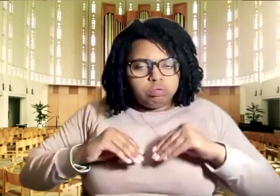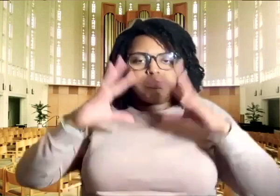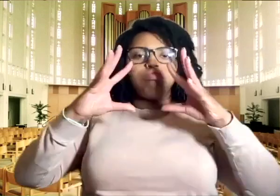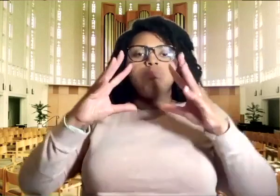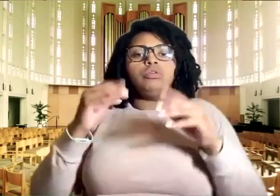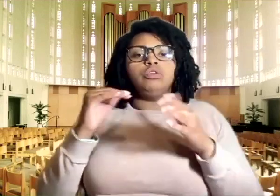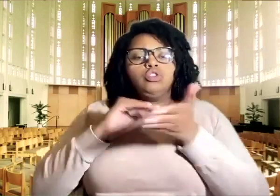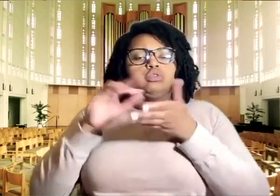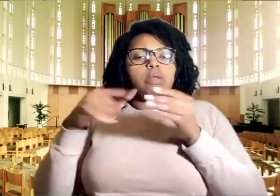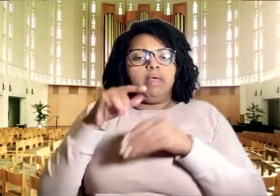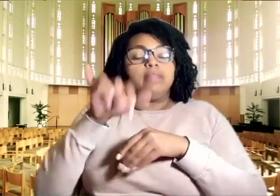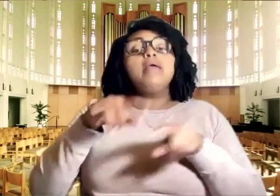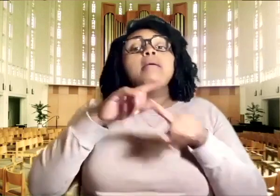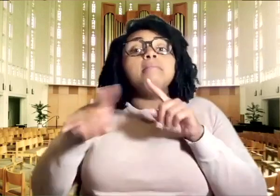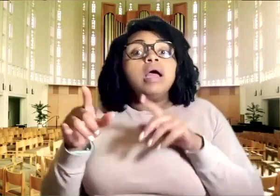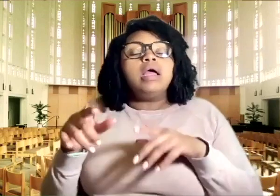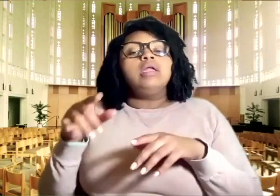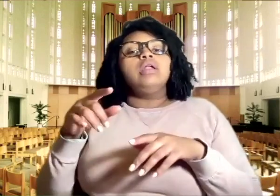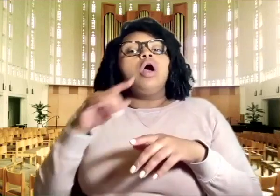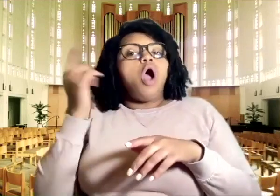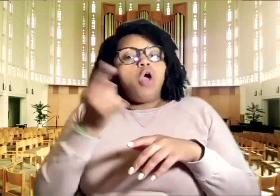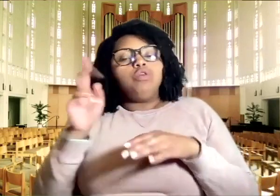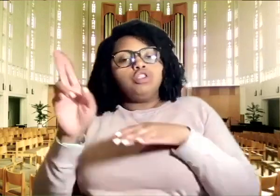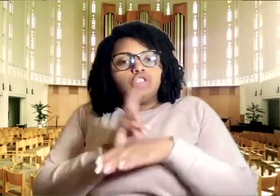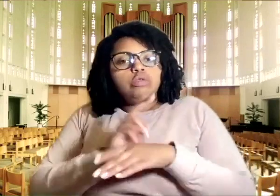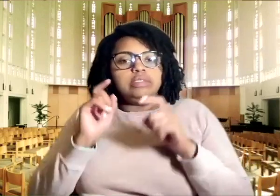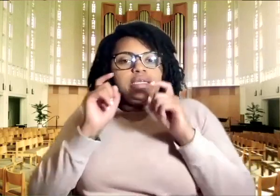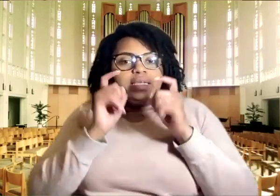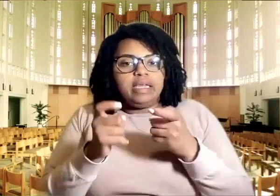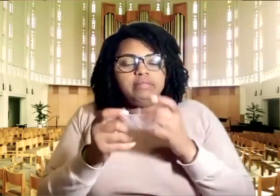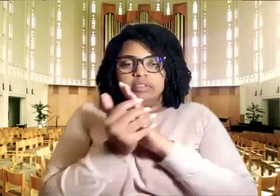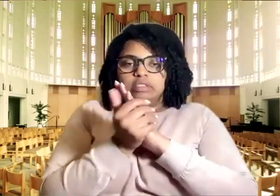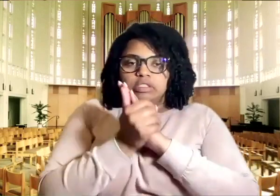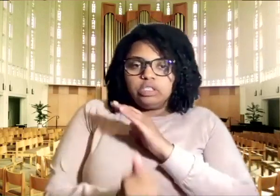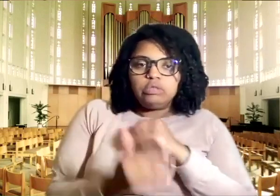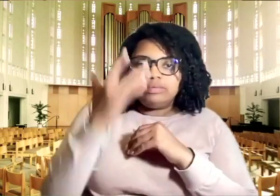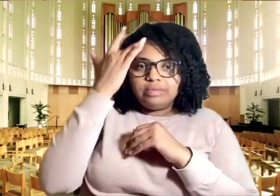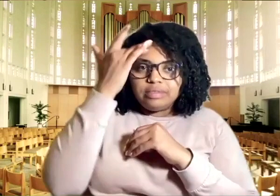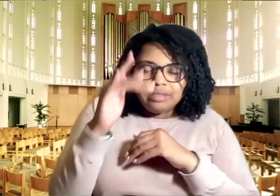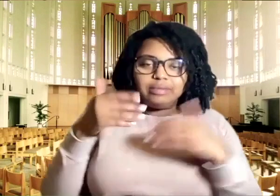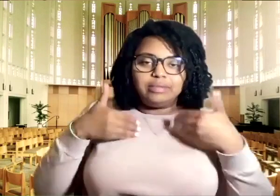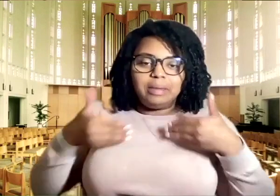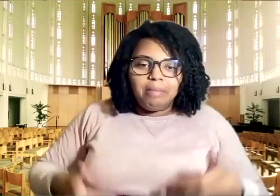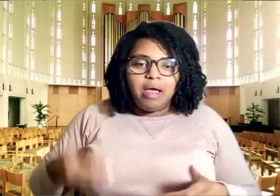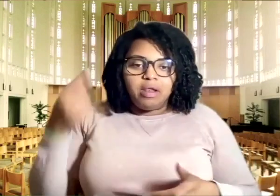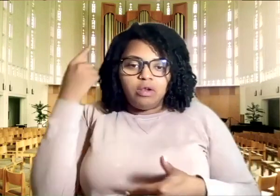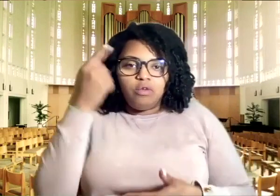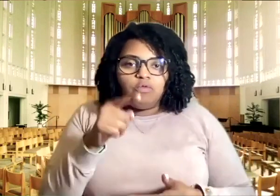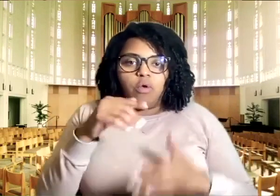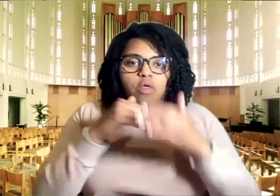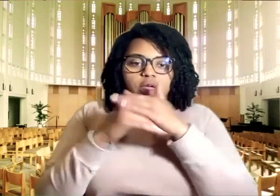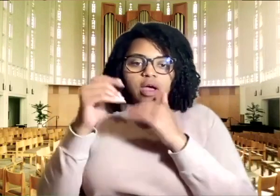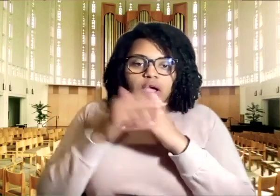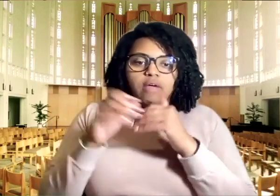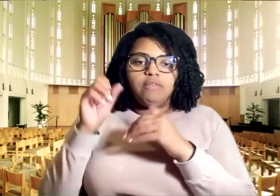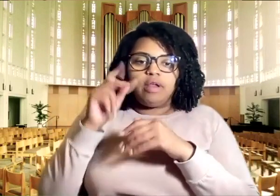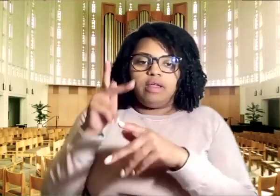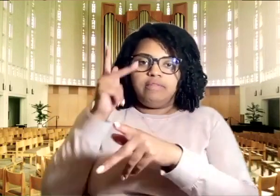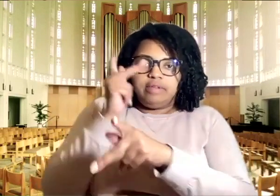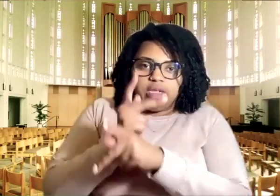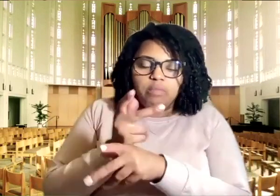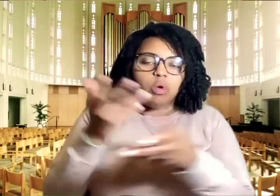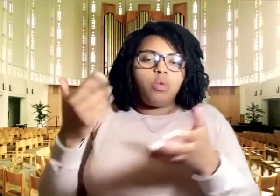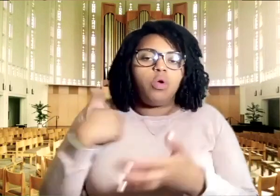their skills, always using their intelligence and their bodies for the comfort of keeping what we've